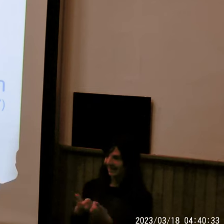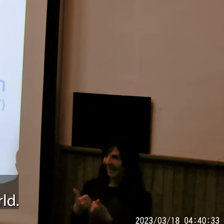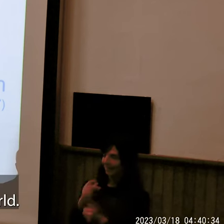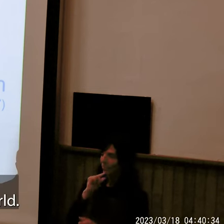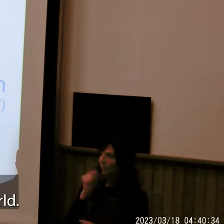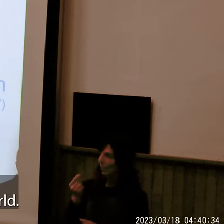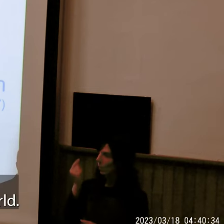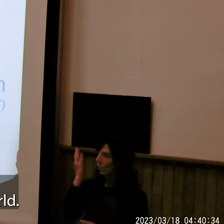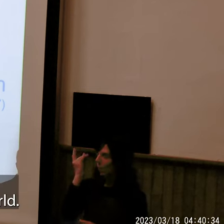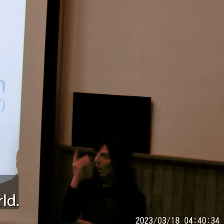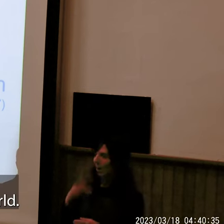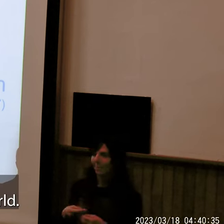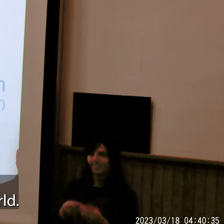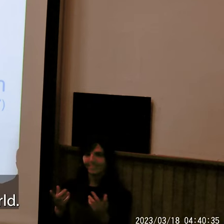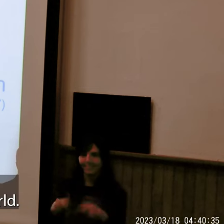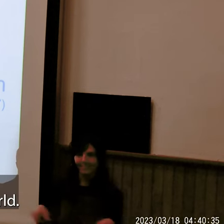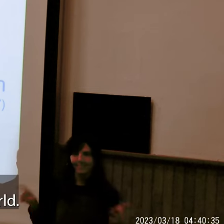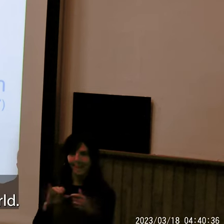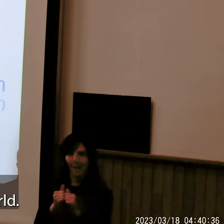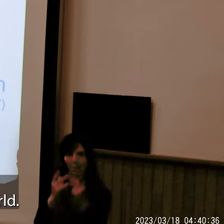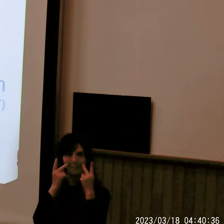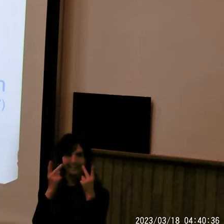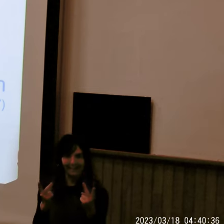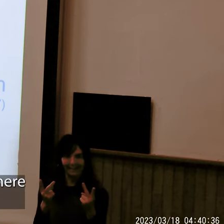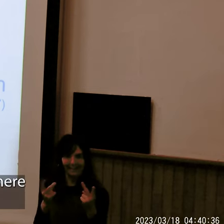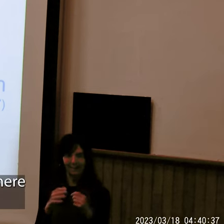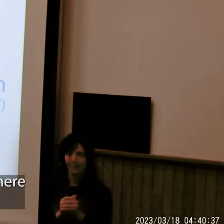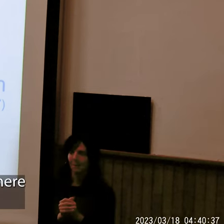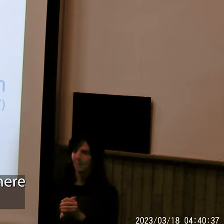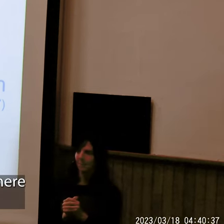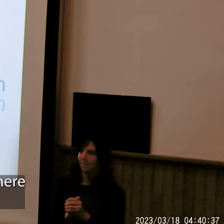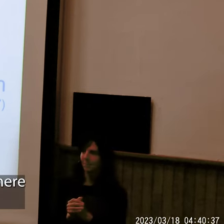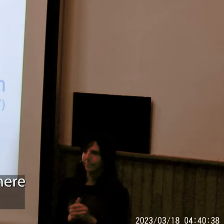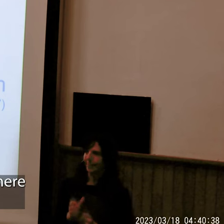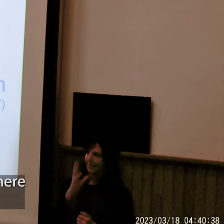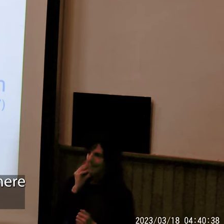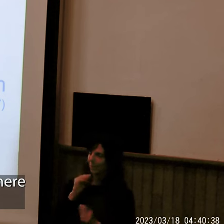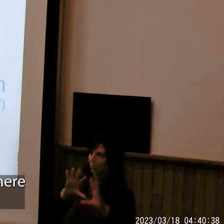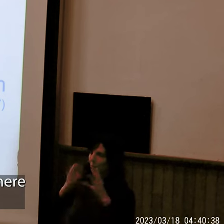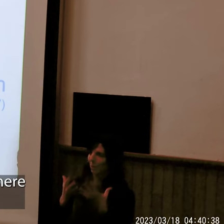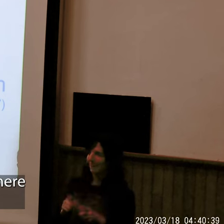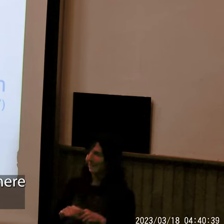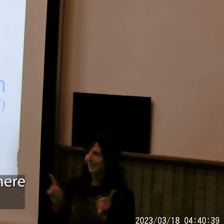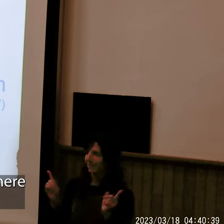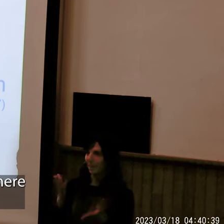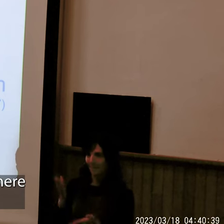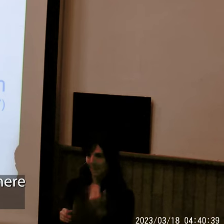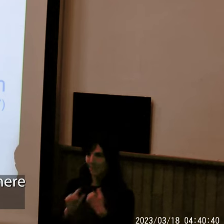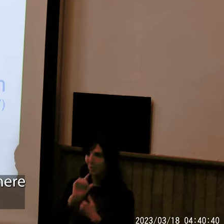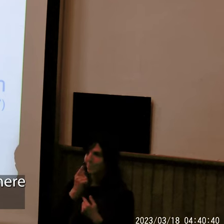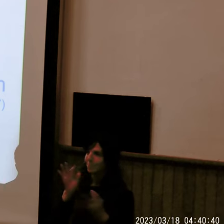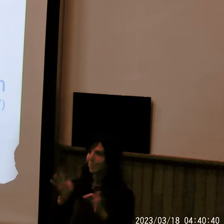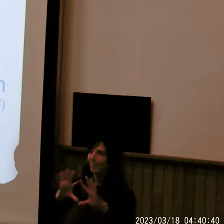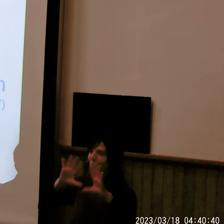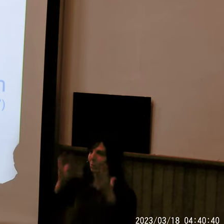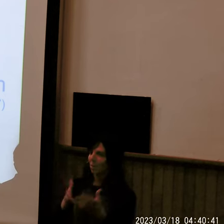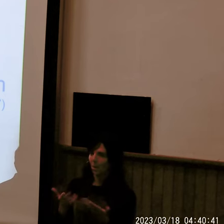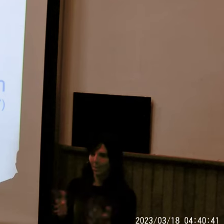because they provide us with a notably different way of looking at and living in the world. The queer utopia may already be here, in our